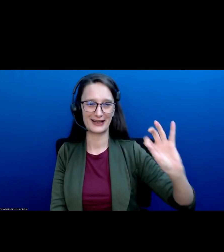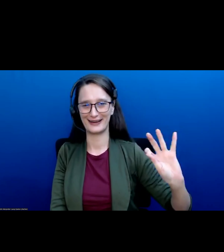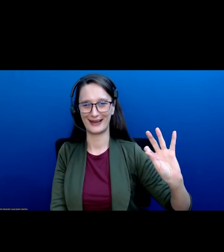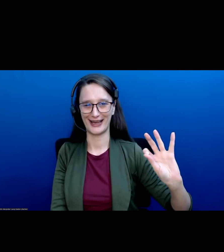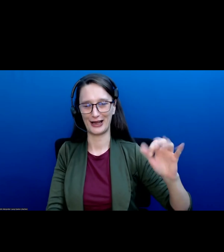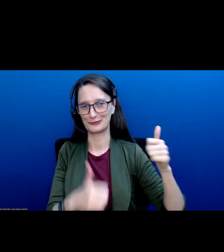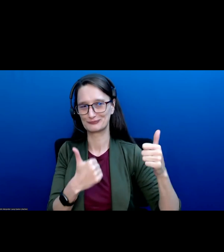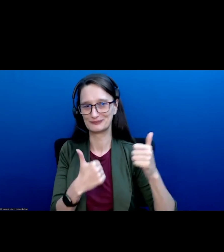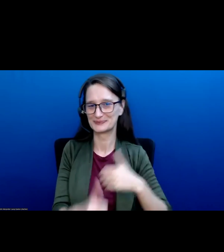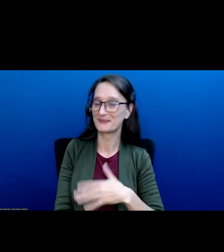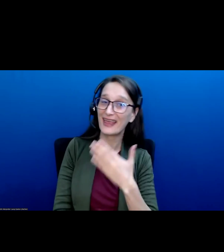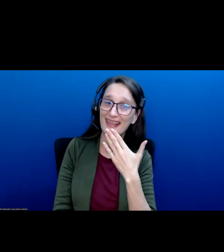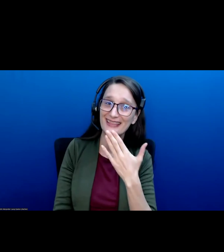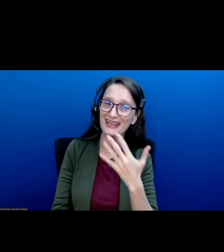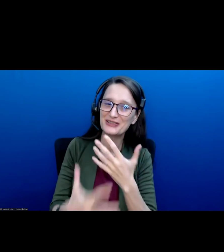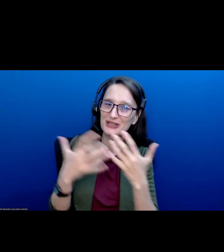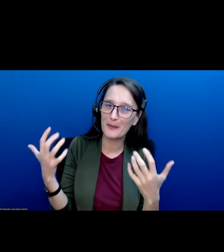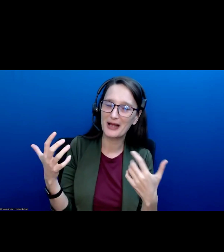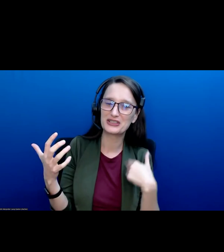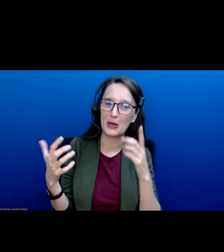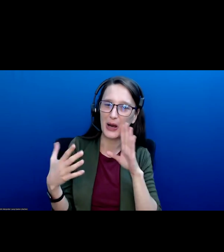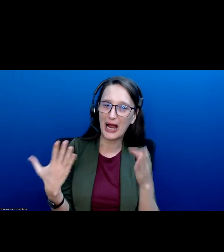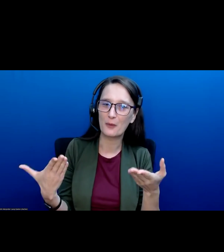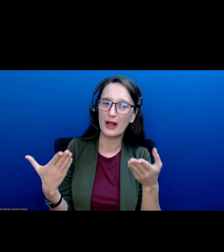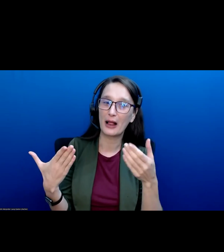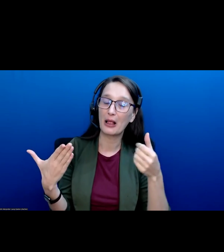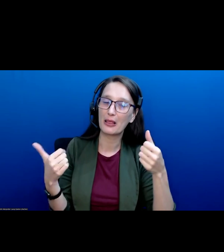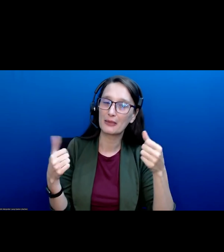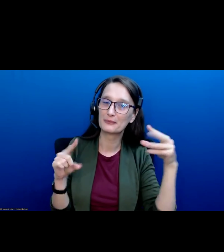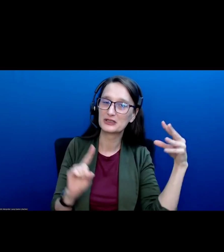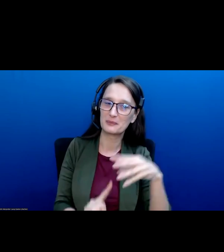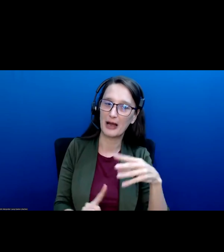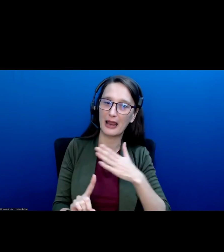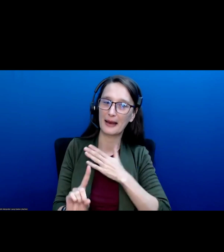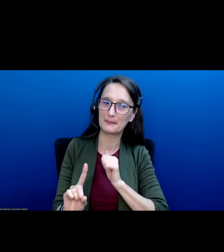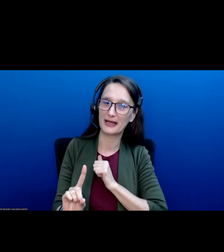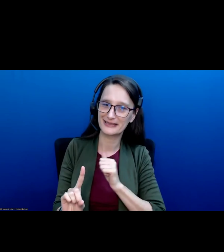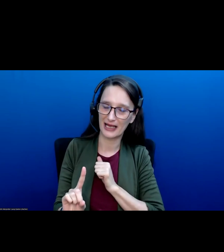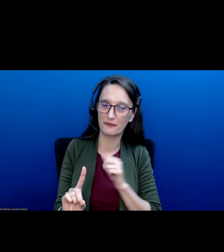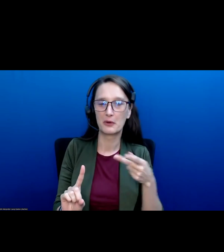Thank you so much. Let me pin myself. Oh, I unpinned.